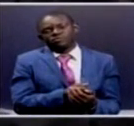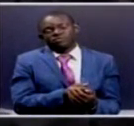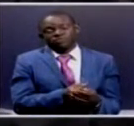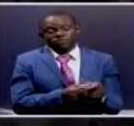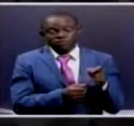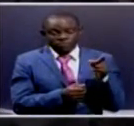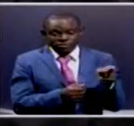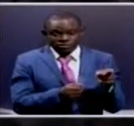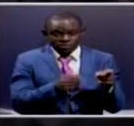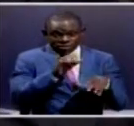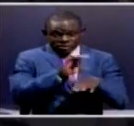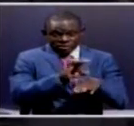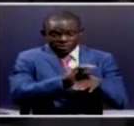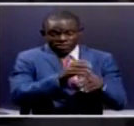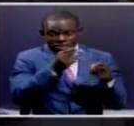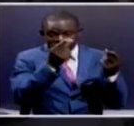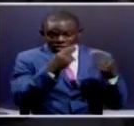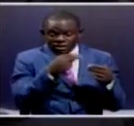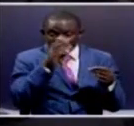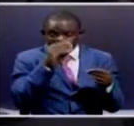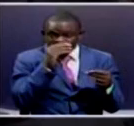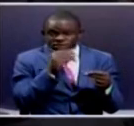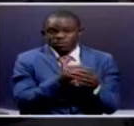us over and the issues that you raised therein.